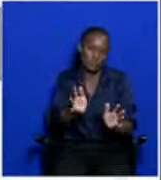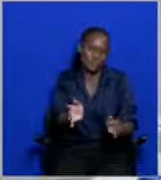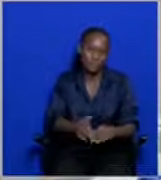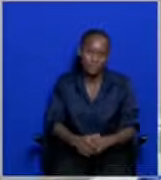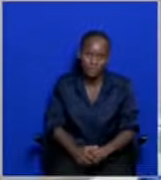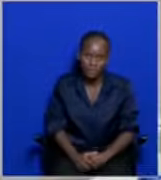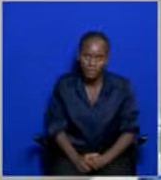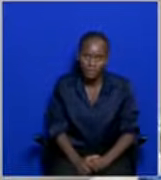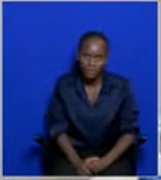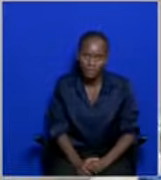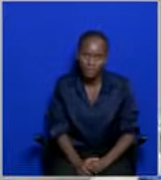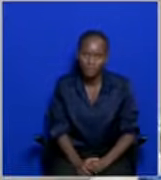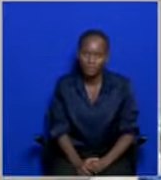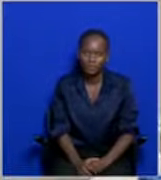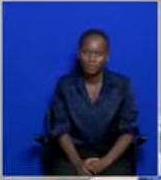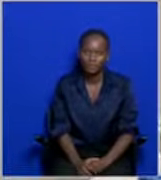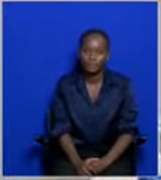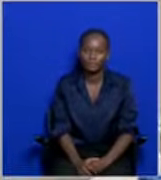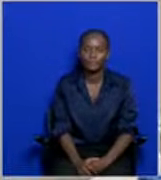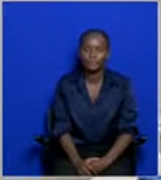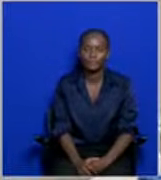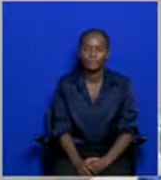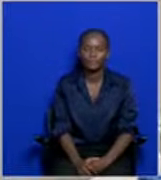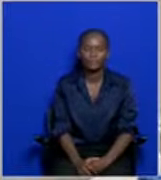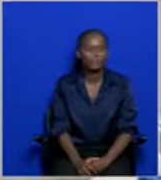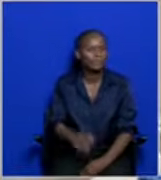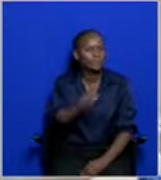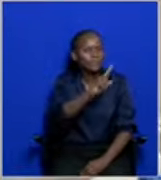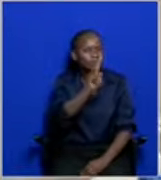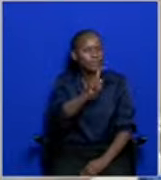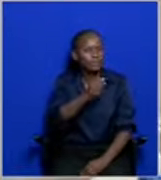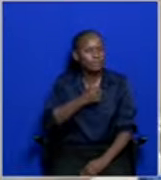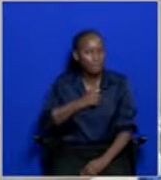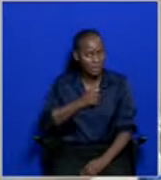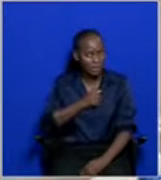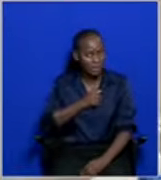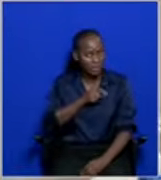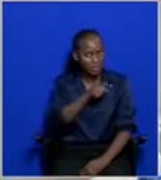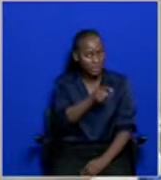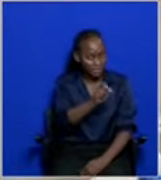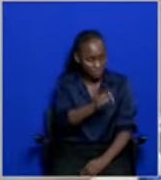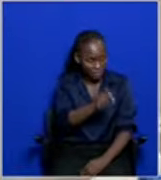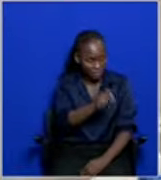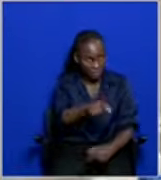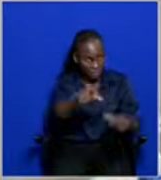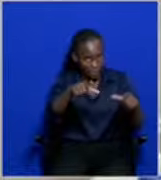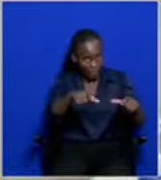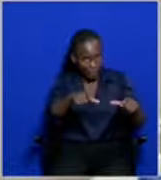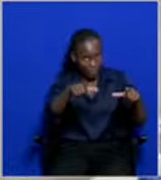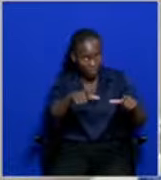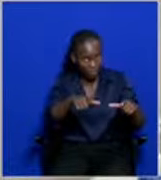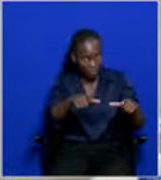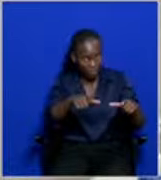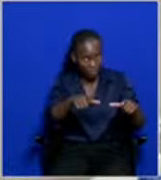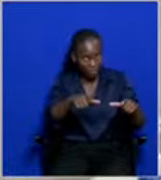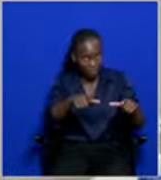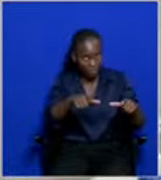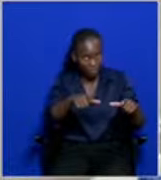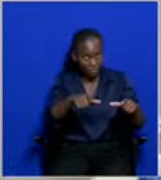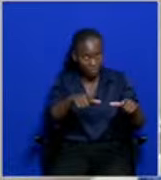my question is that the communication you were referencing in response to the question by Commissioner Baloyi when you